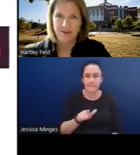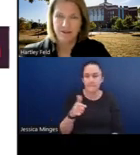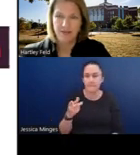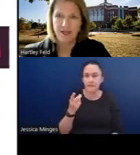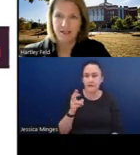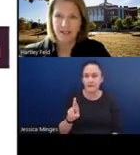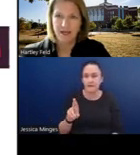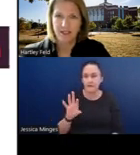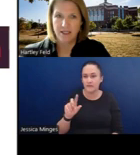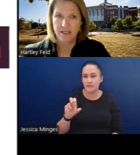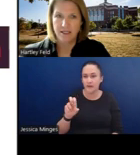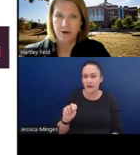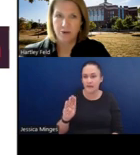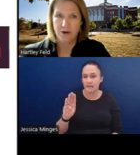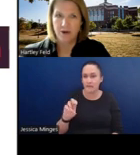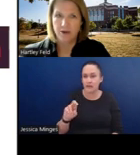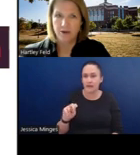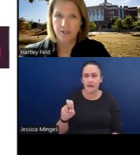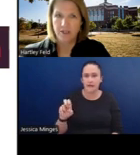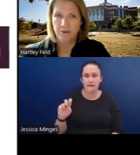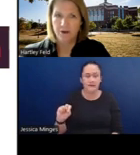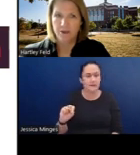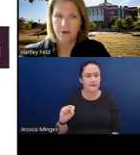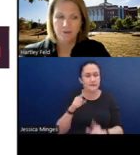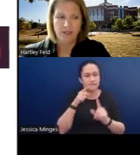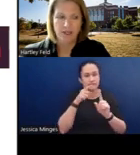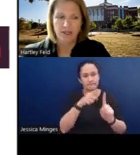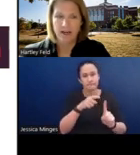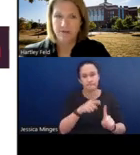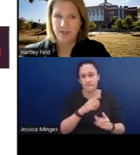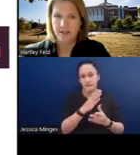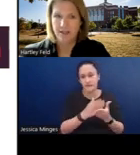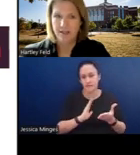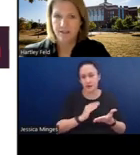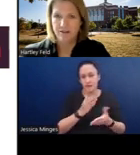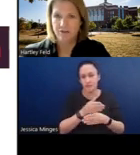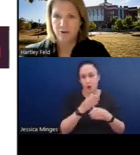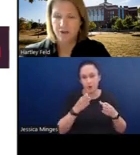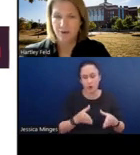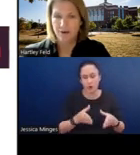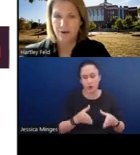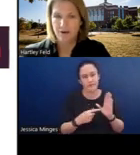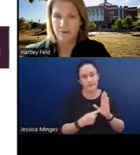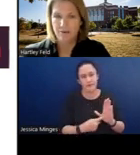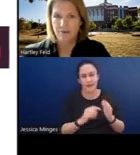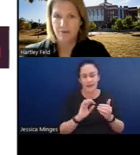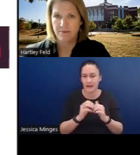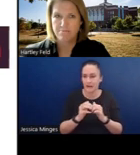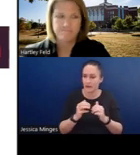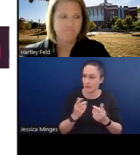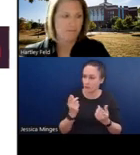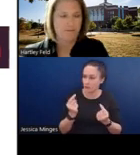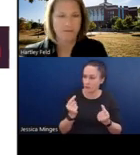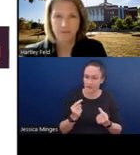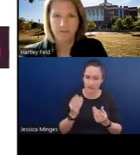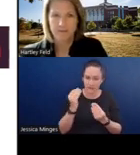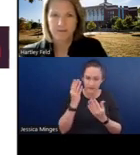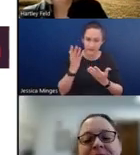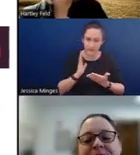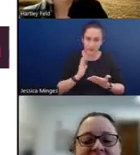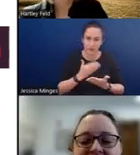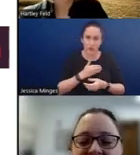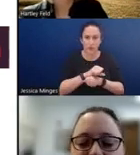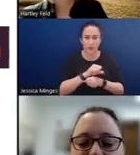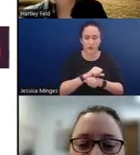Dr. Fallin-Bennett to highlight some of our partners and the work that we have done that has informed our work. Thank